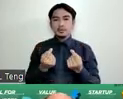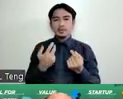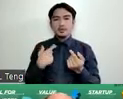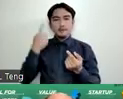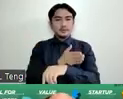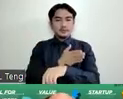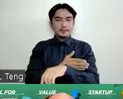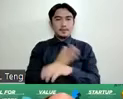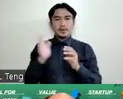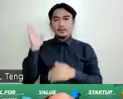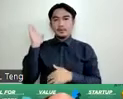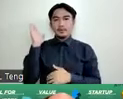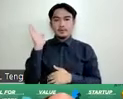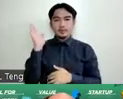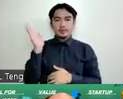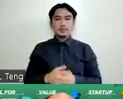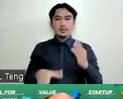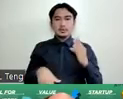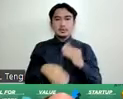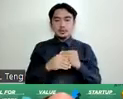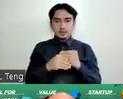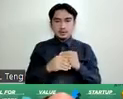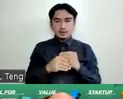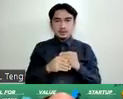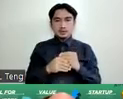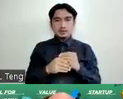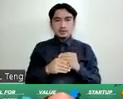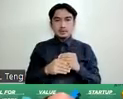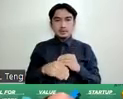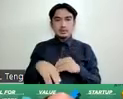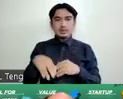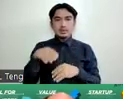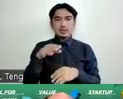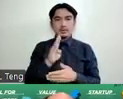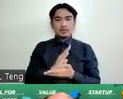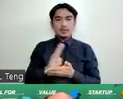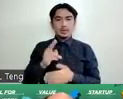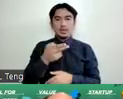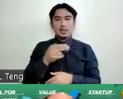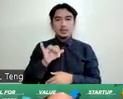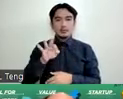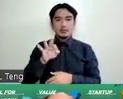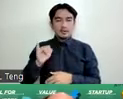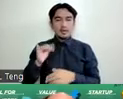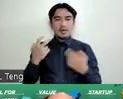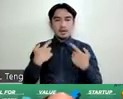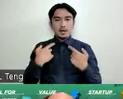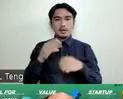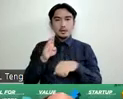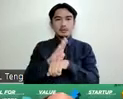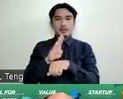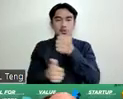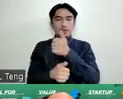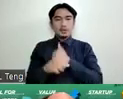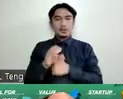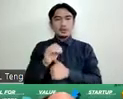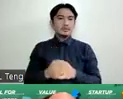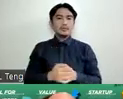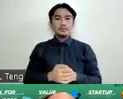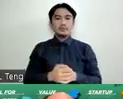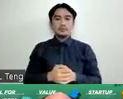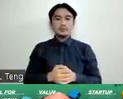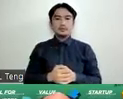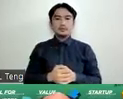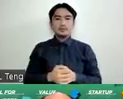innovation talks. Also, on that note, Benilde HIFI is now a technology business incubator under the DOST program.